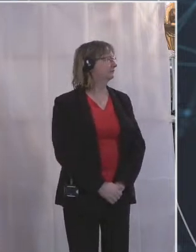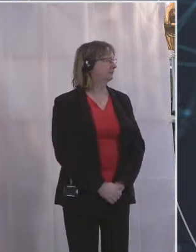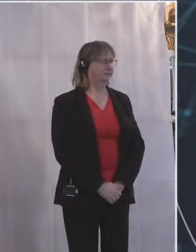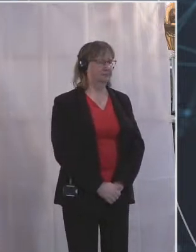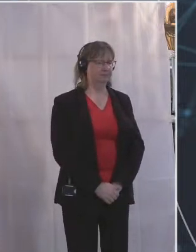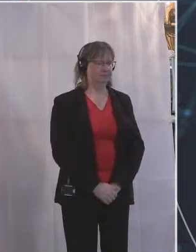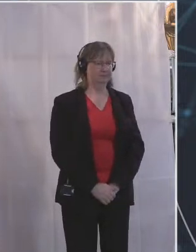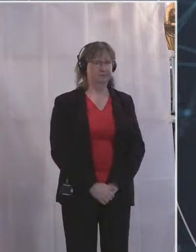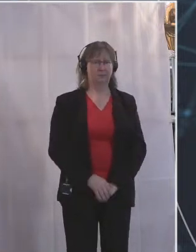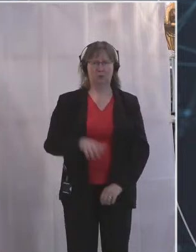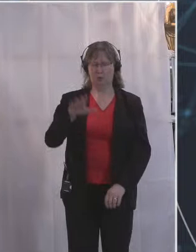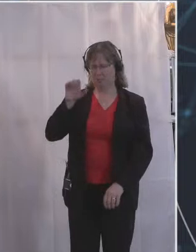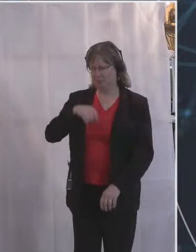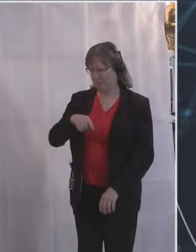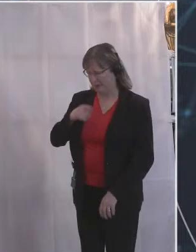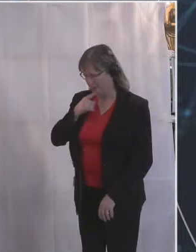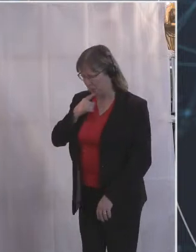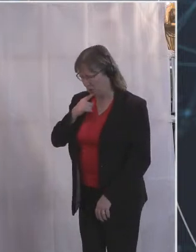and